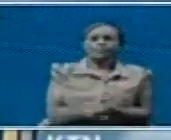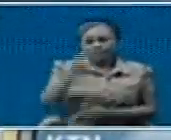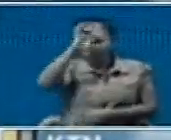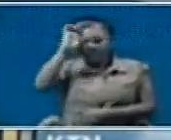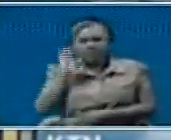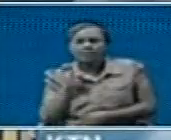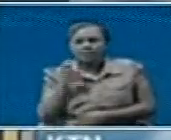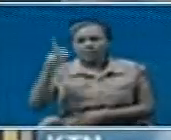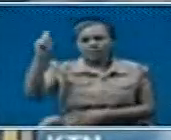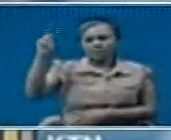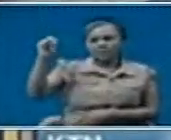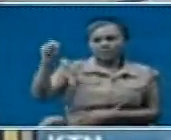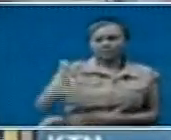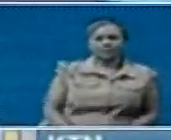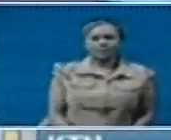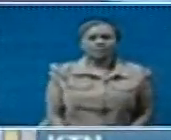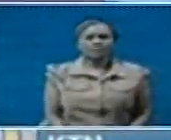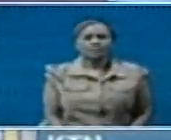Kimani, KTN.